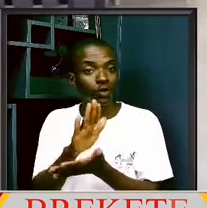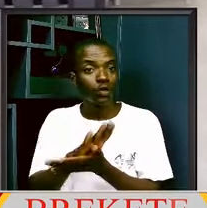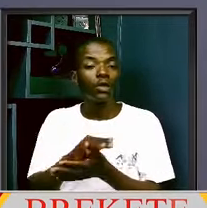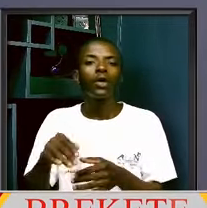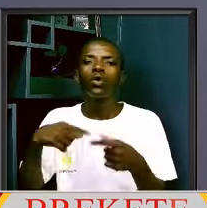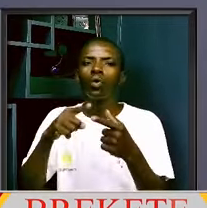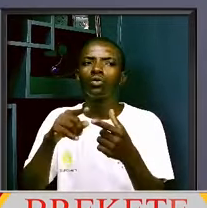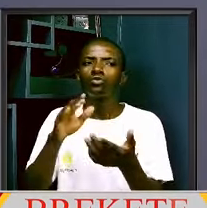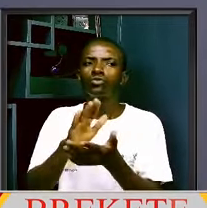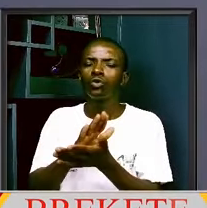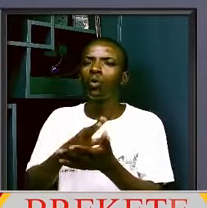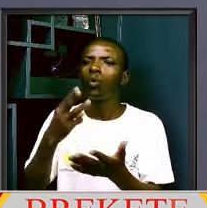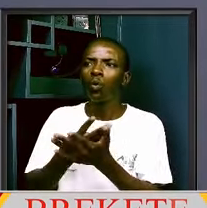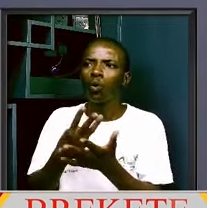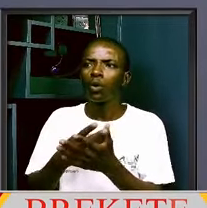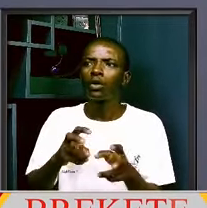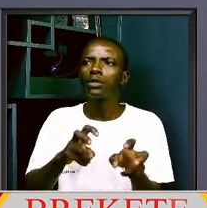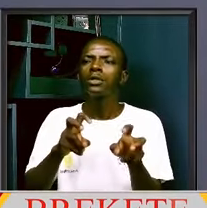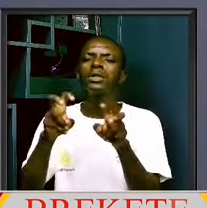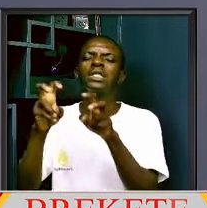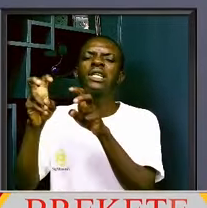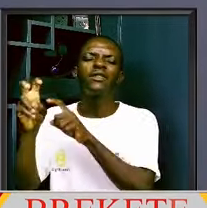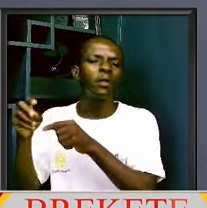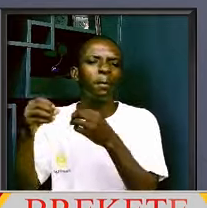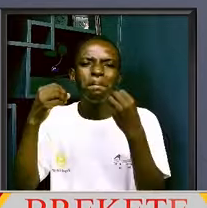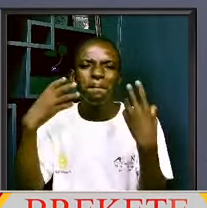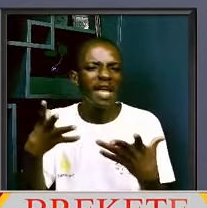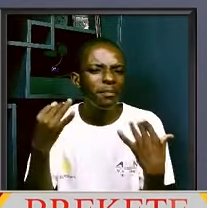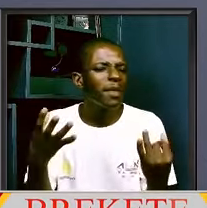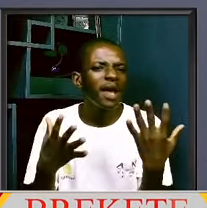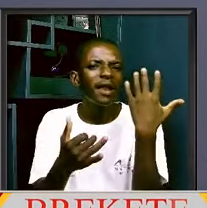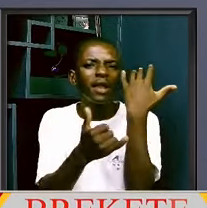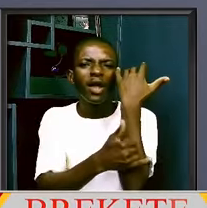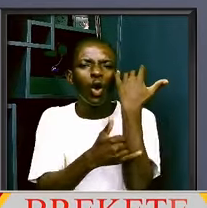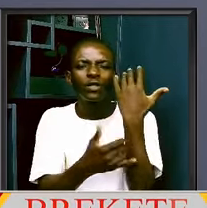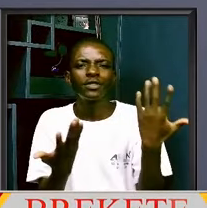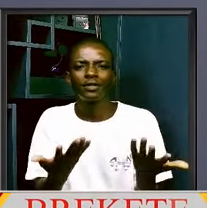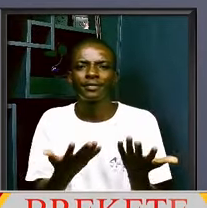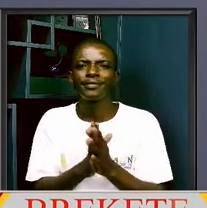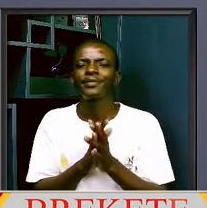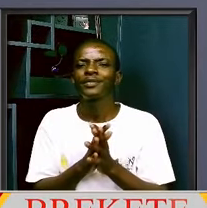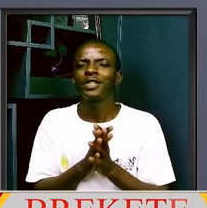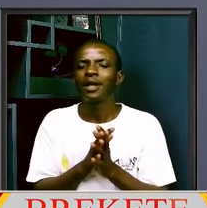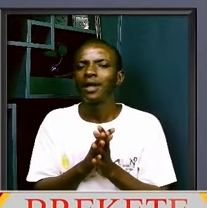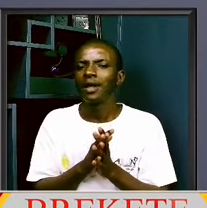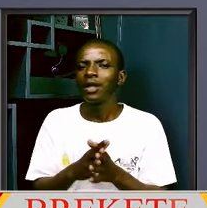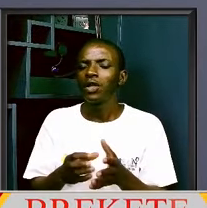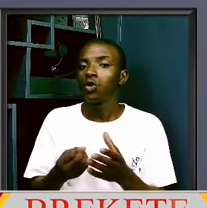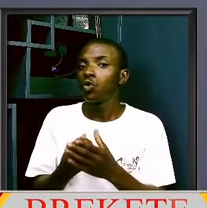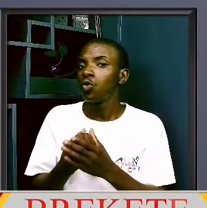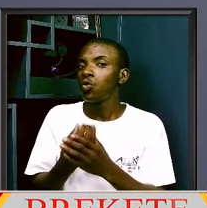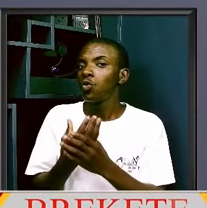where? Tell us. He don't travel, go many country. Tell us.